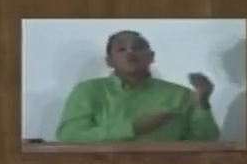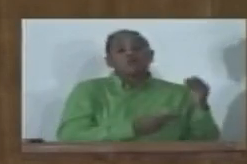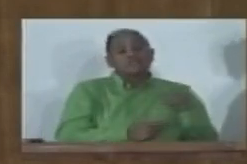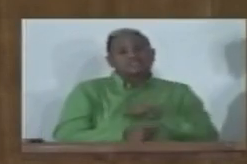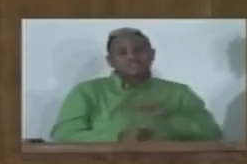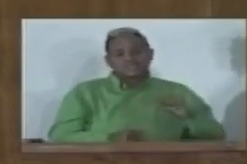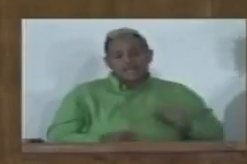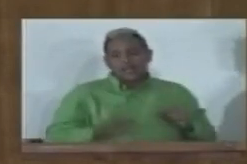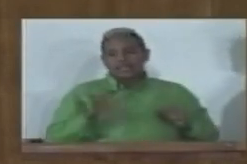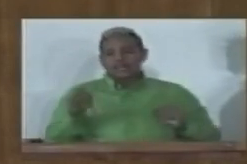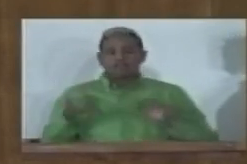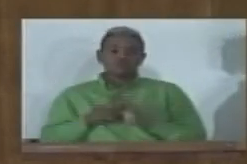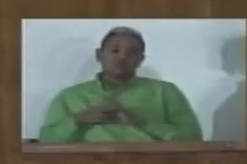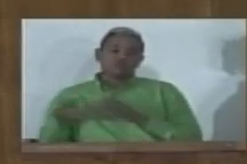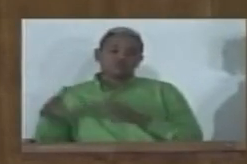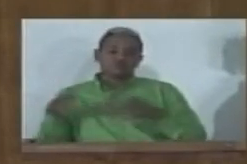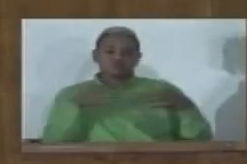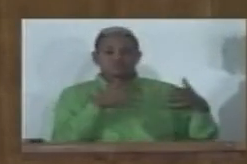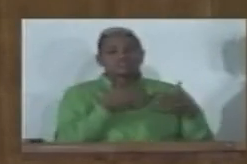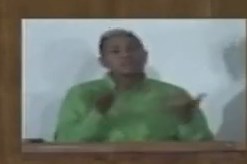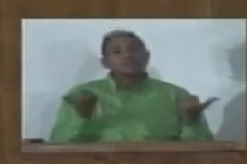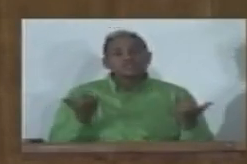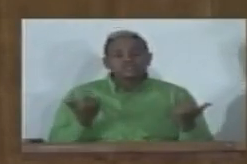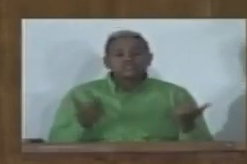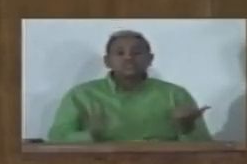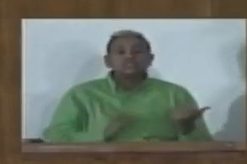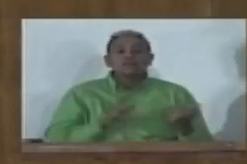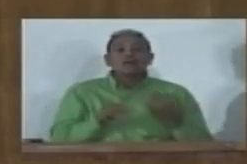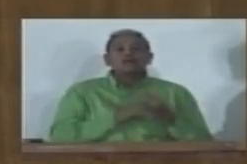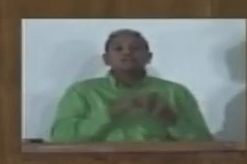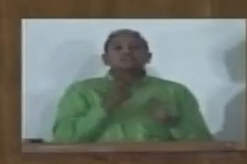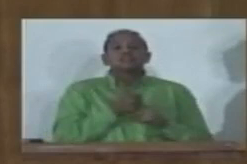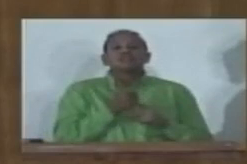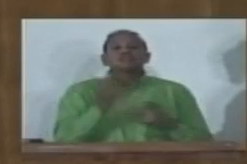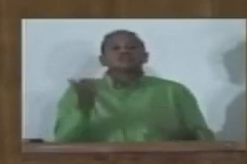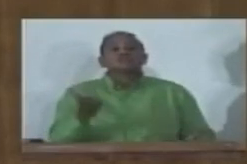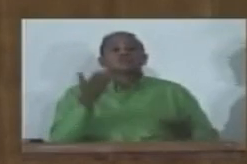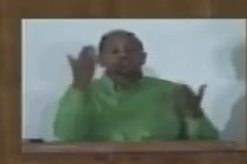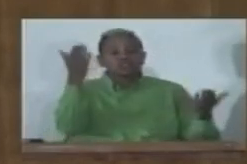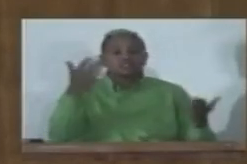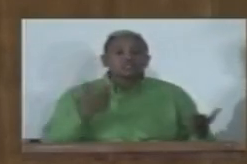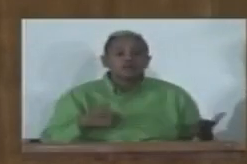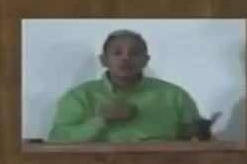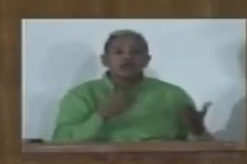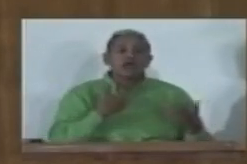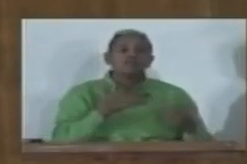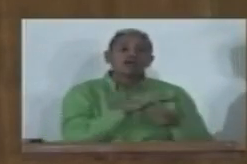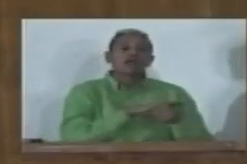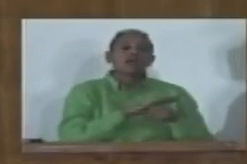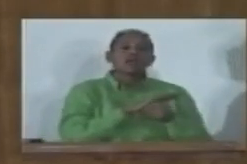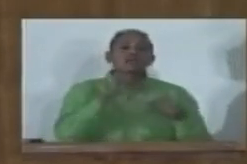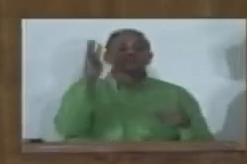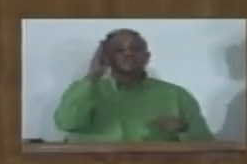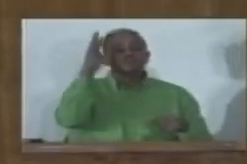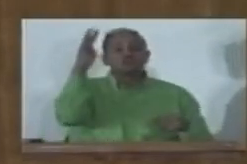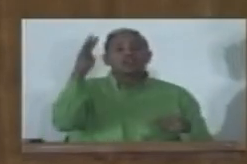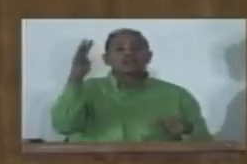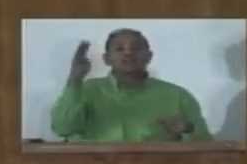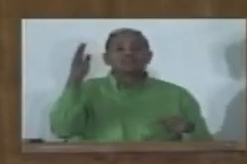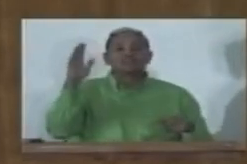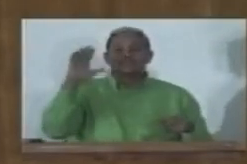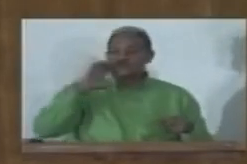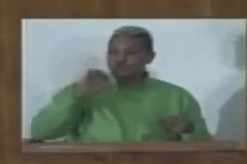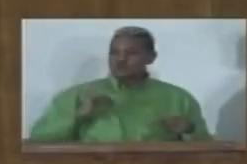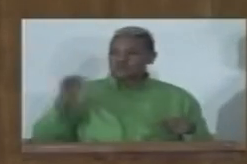parliament. Mr. President, I am also suggesting that we have an era to create an archive